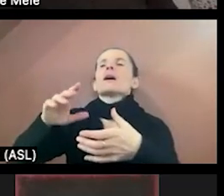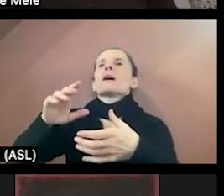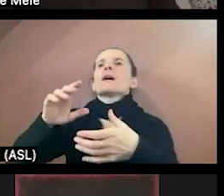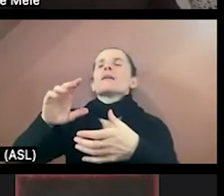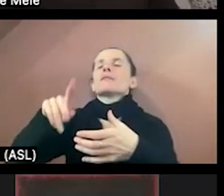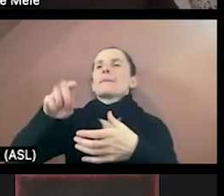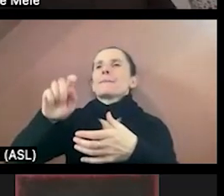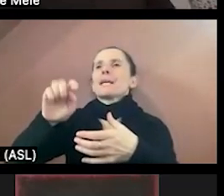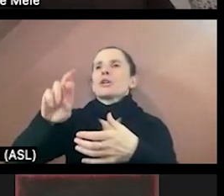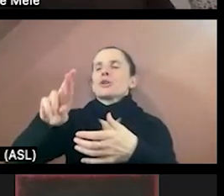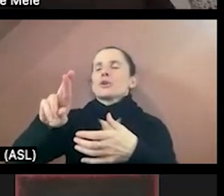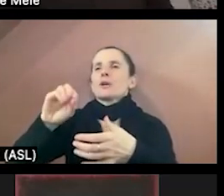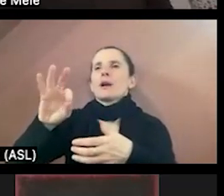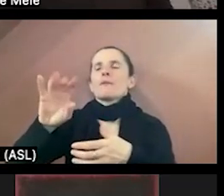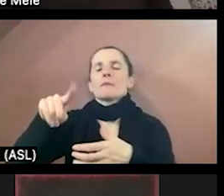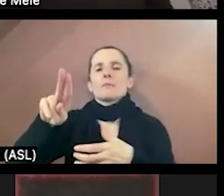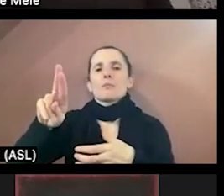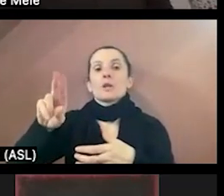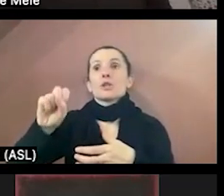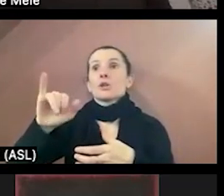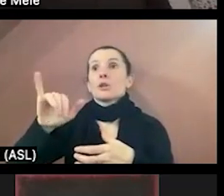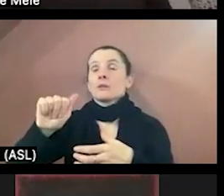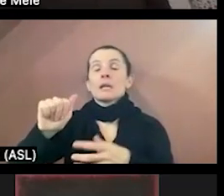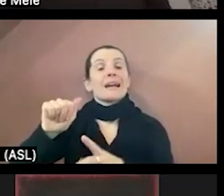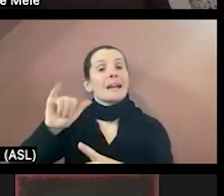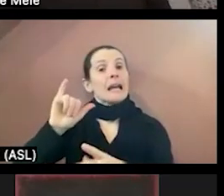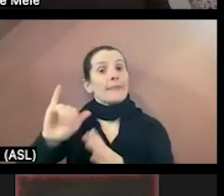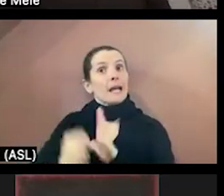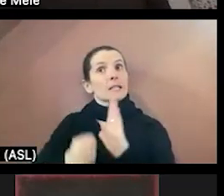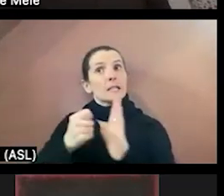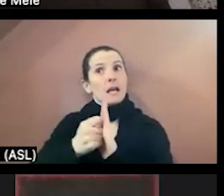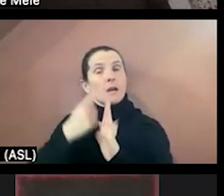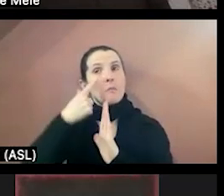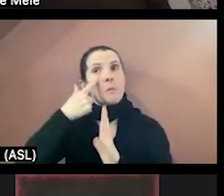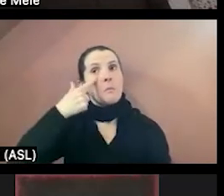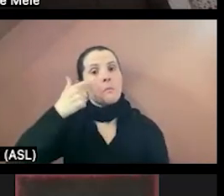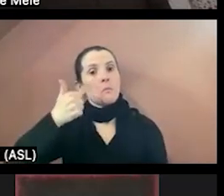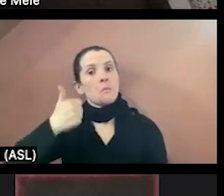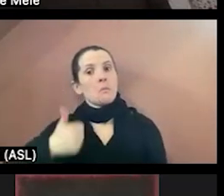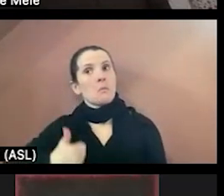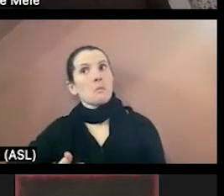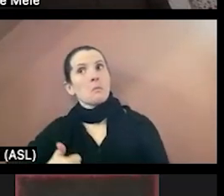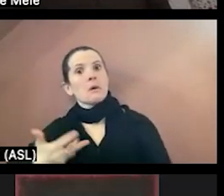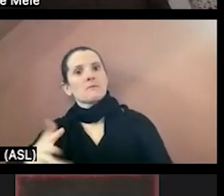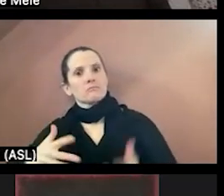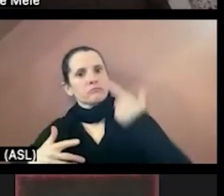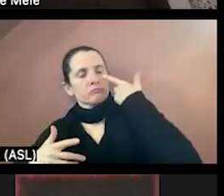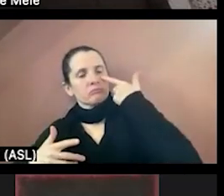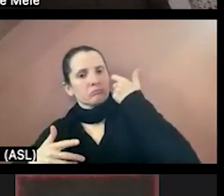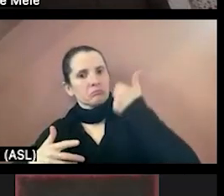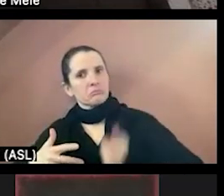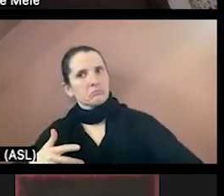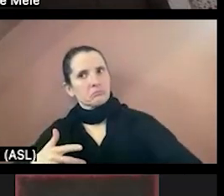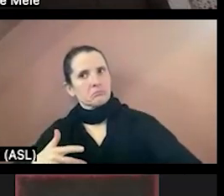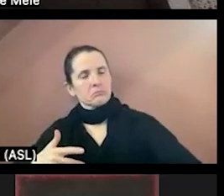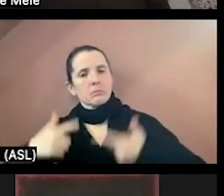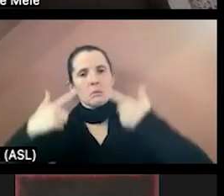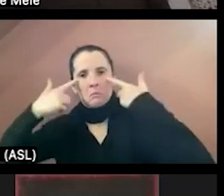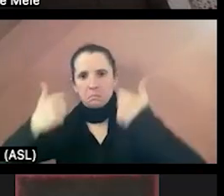He lost his sight from one eye and rapidly even from the other one, from